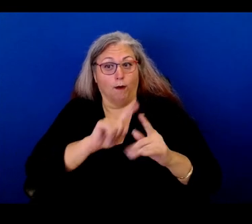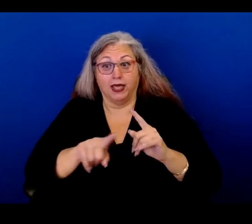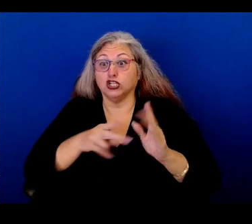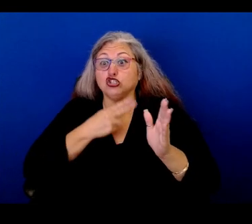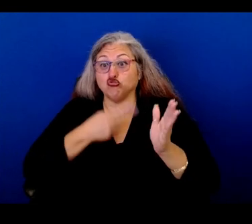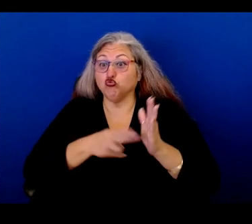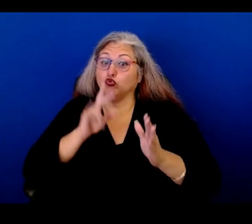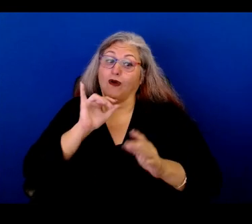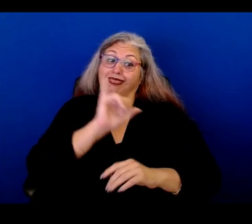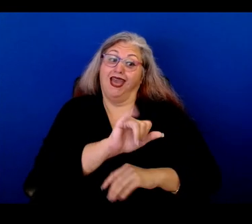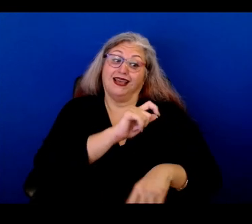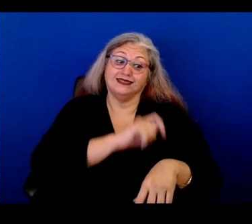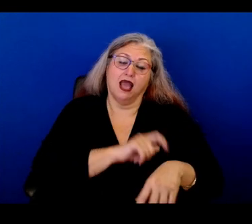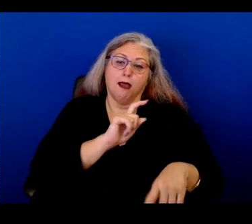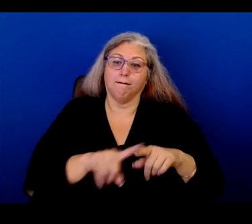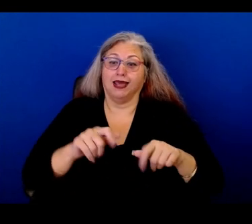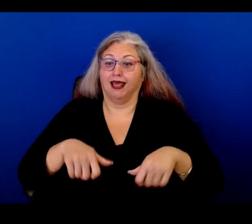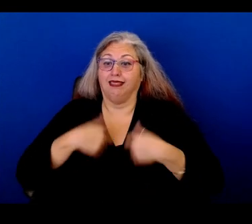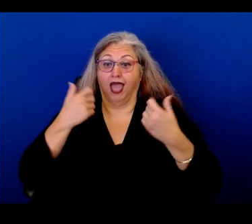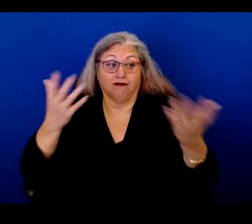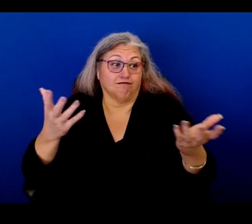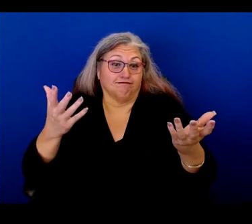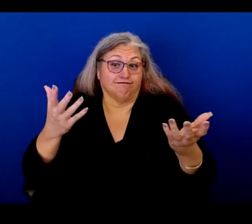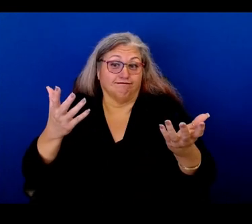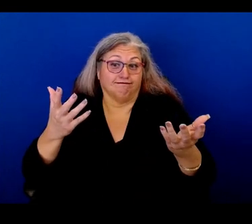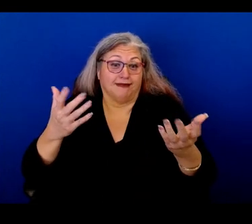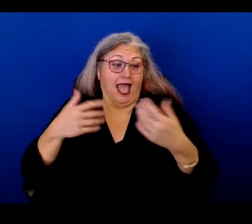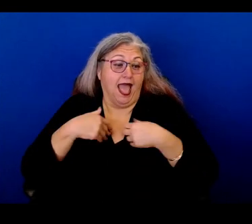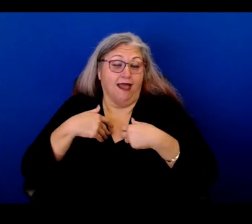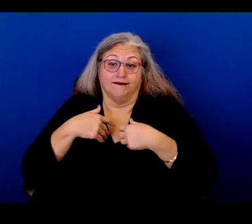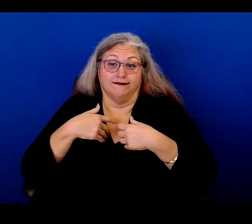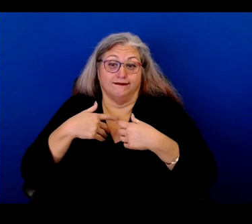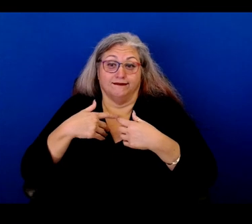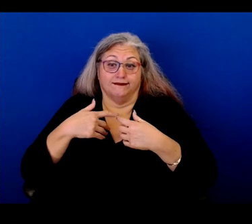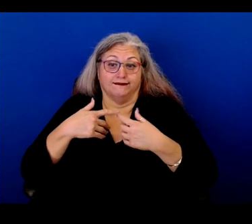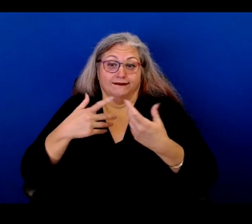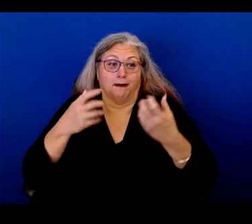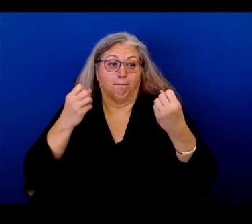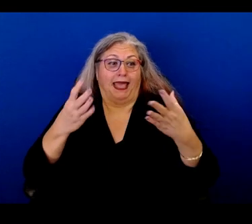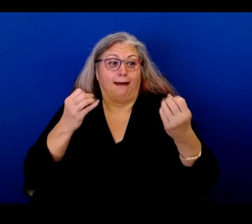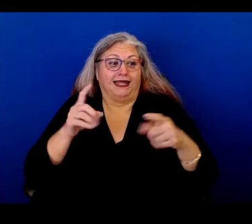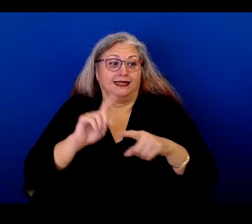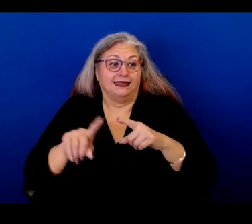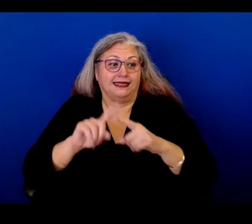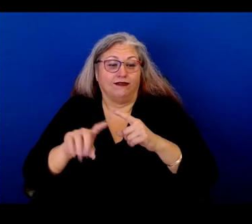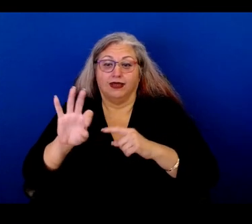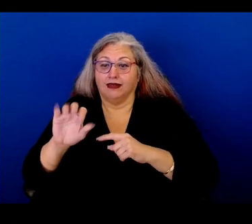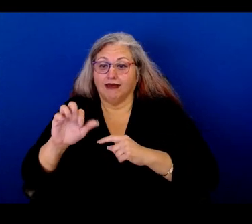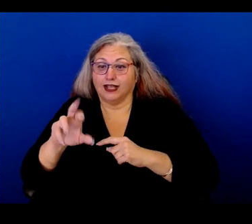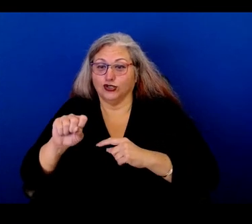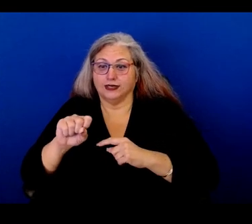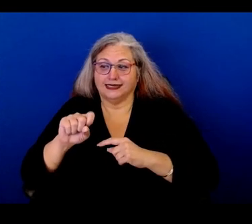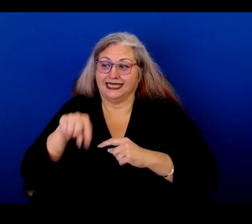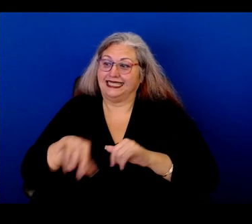that moment. But I think life is just filled with just innumerable factors. We're in a